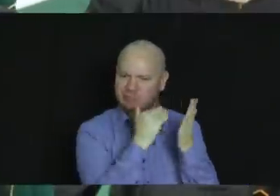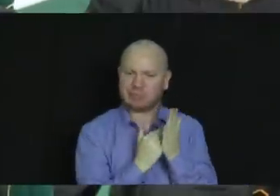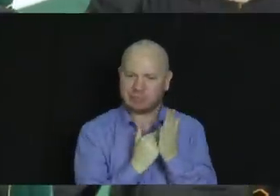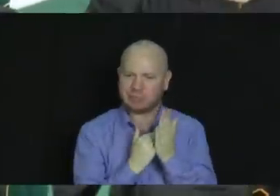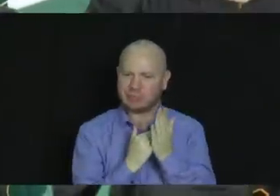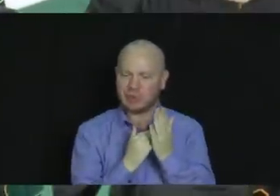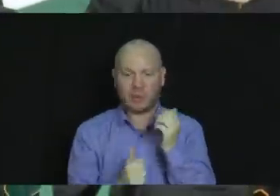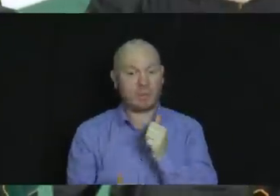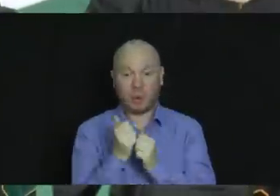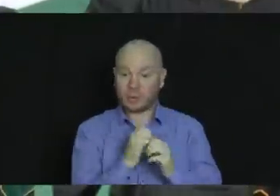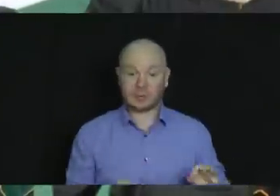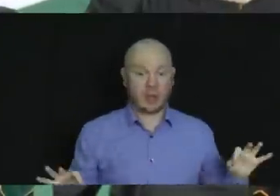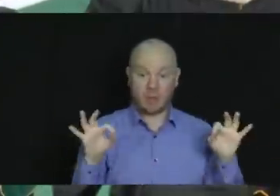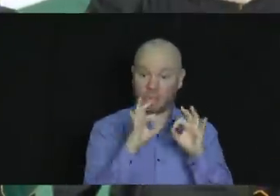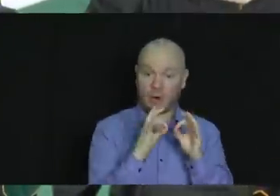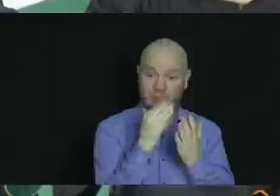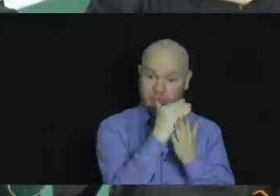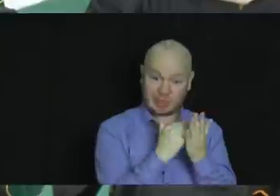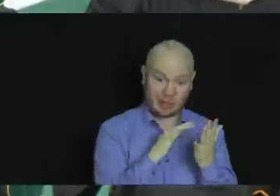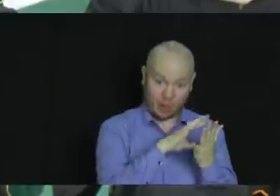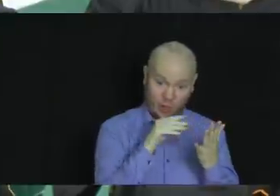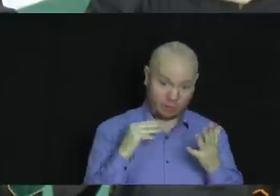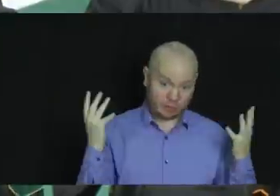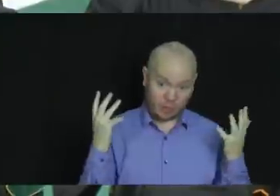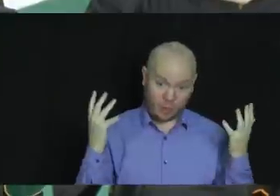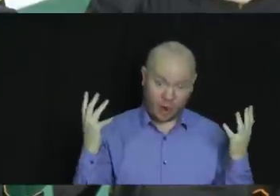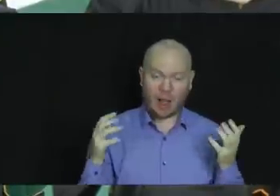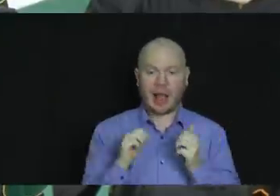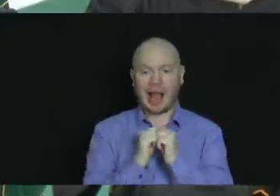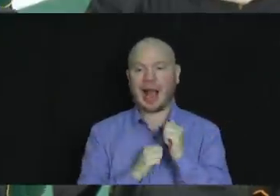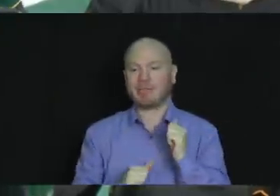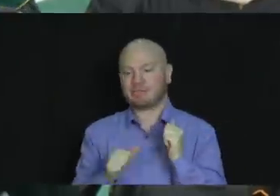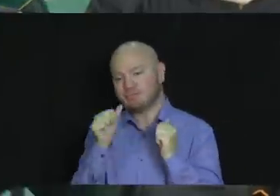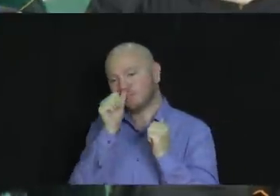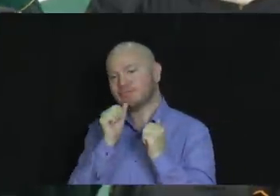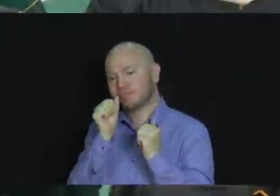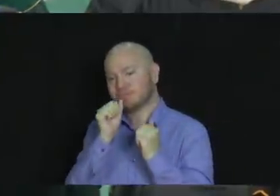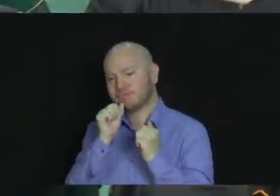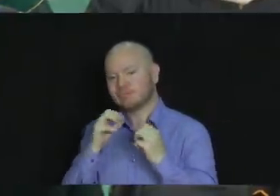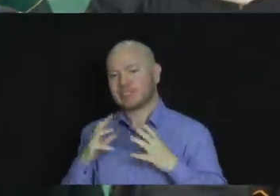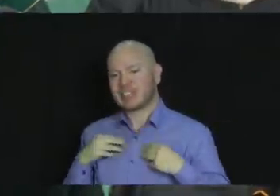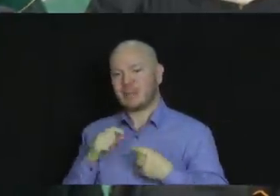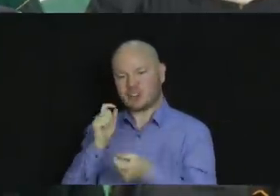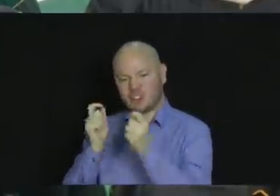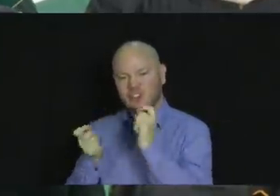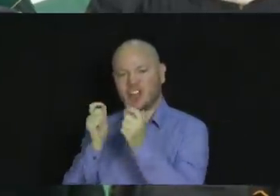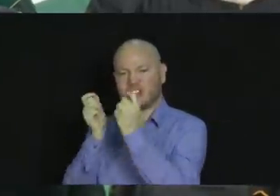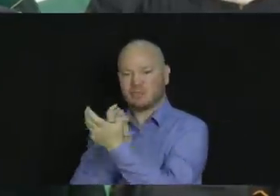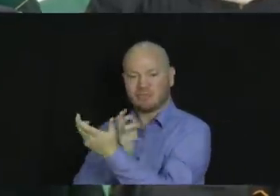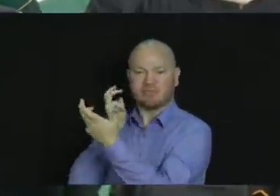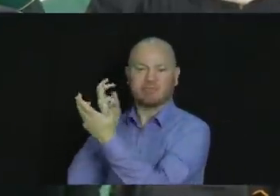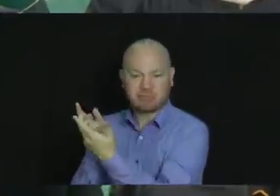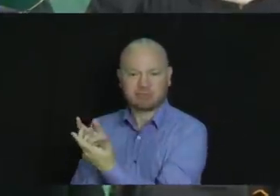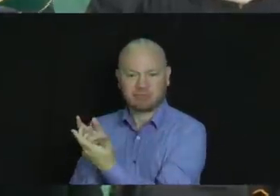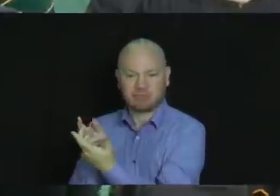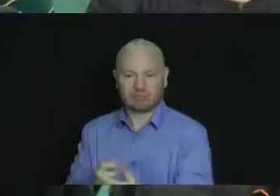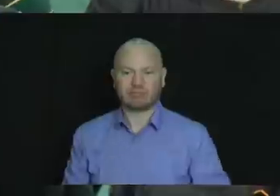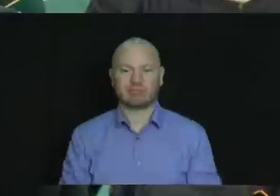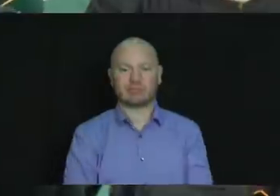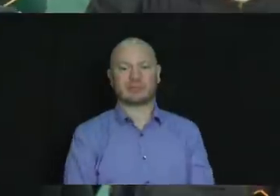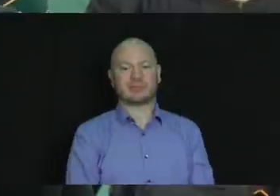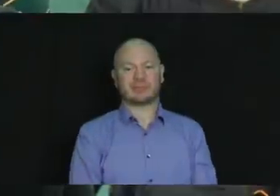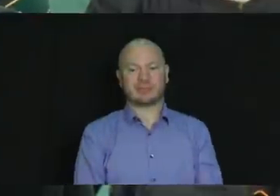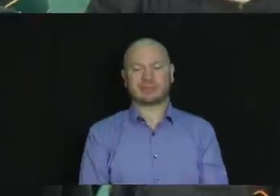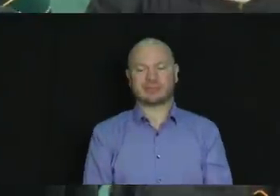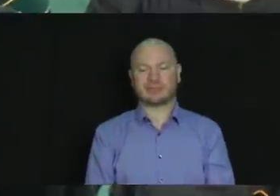most important during this past year, is how to cope with and adapt to change. So as you embark on the